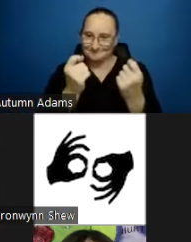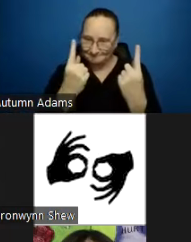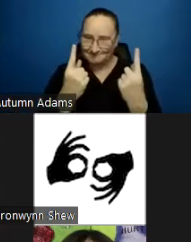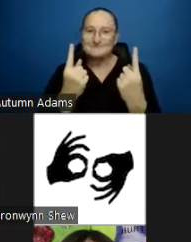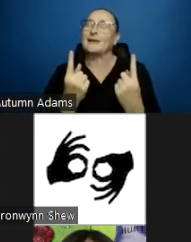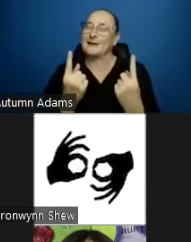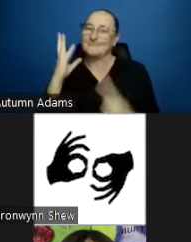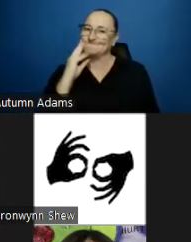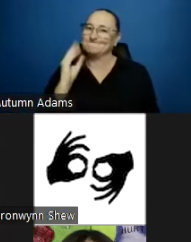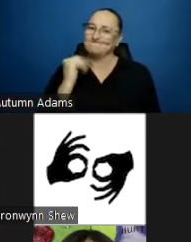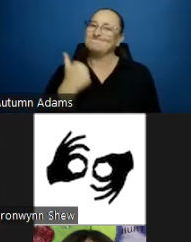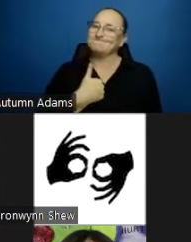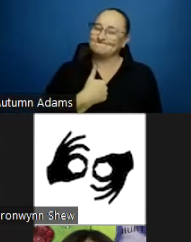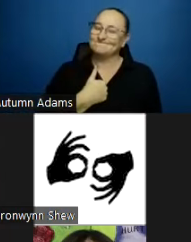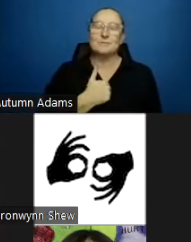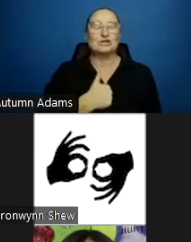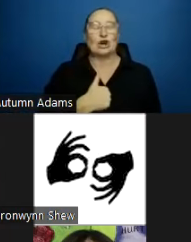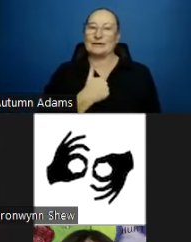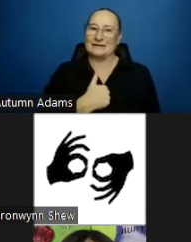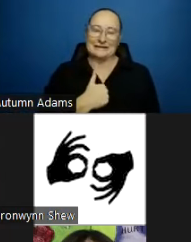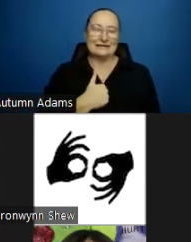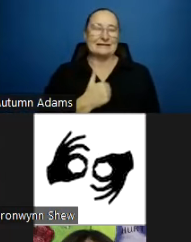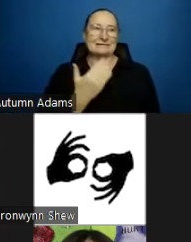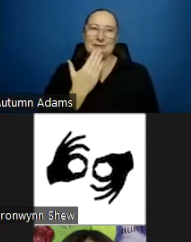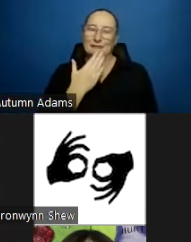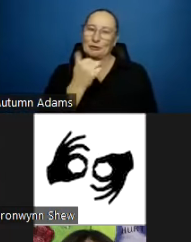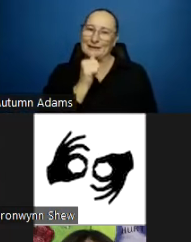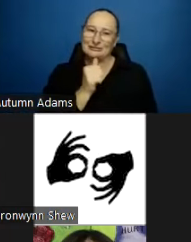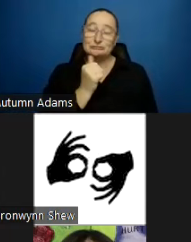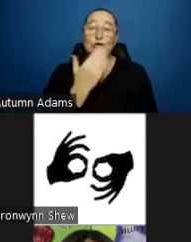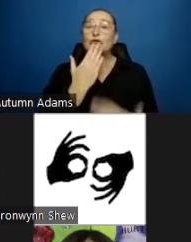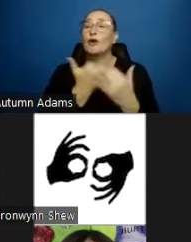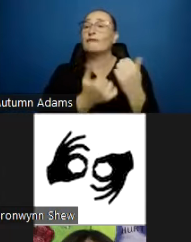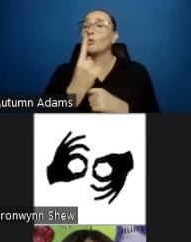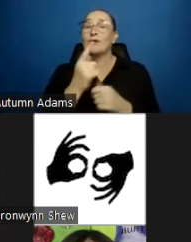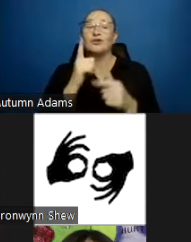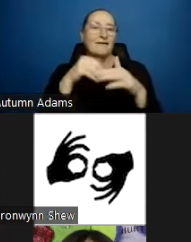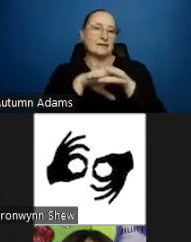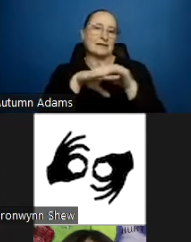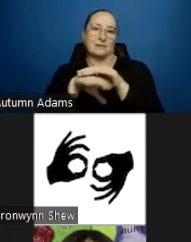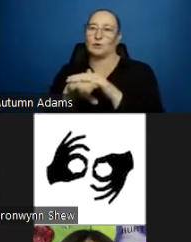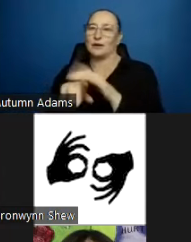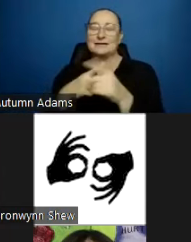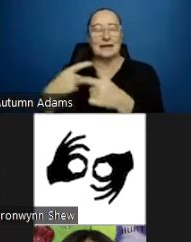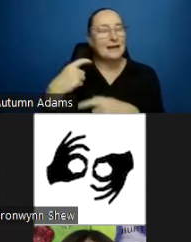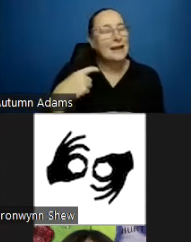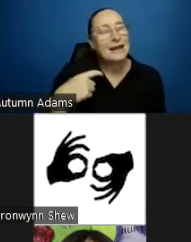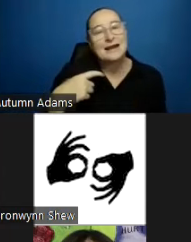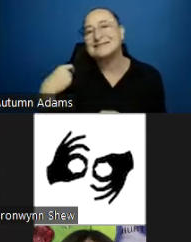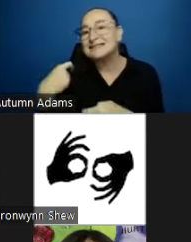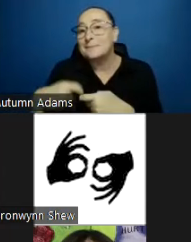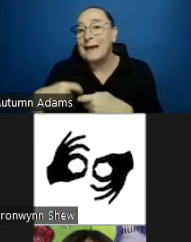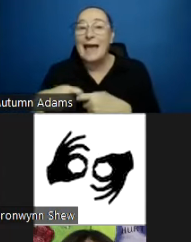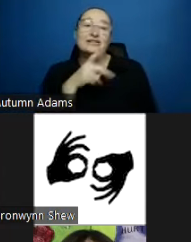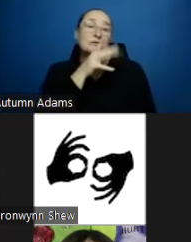your patience, and I'm so sorry. So thank you. It's good for everyone to have accessibility. We need Spanish speakers, English speakers,